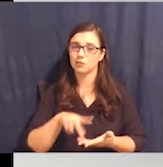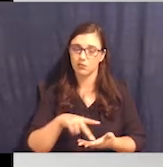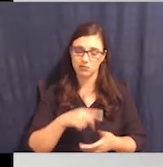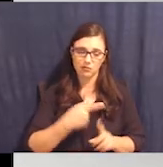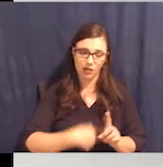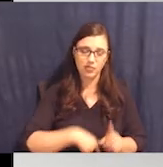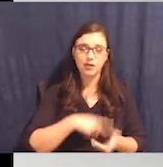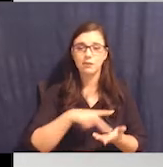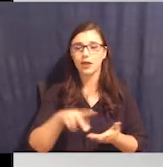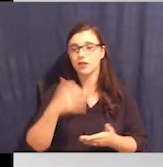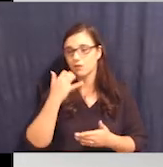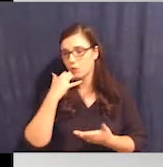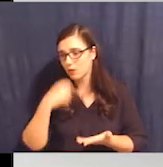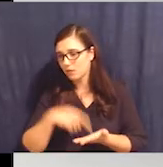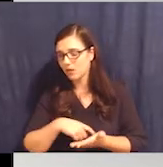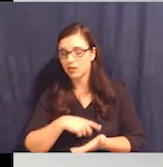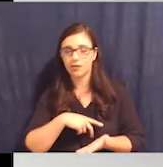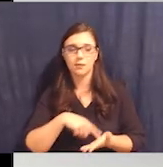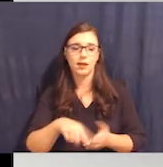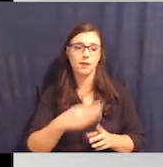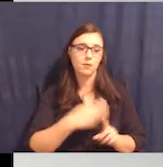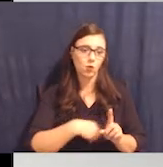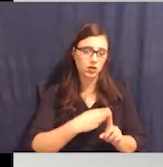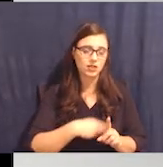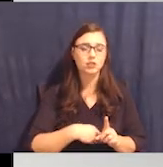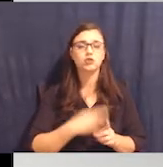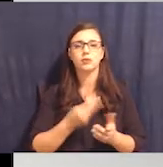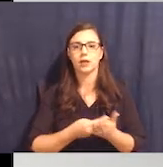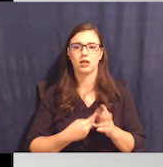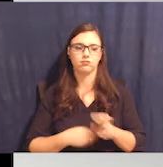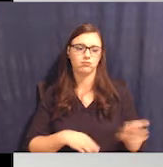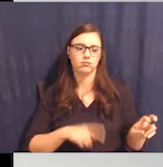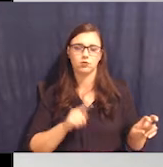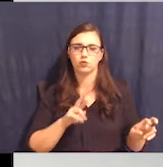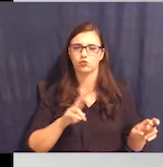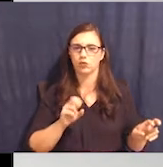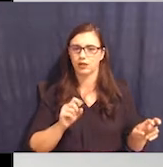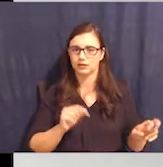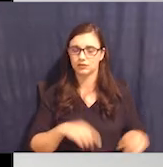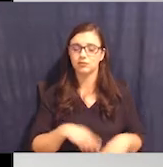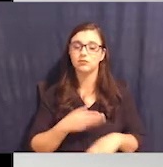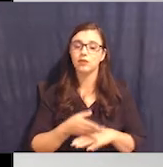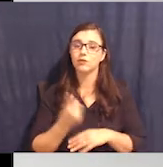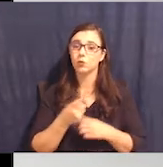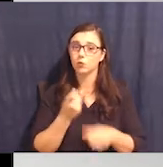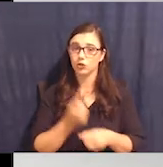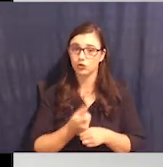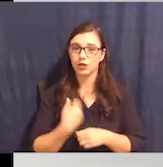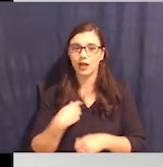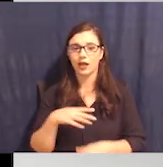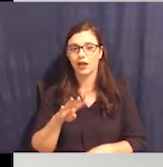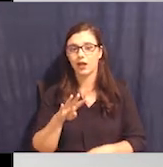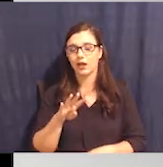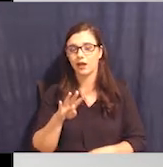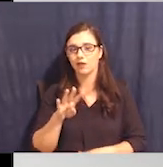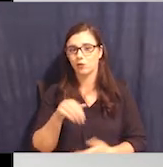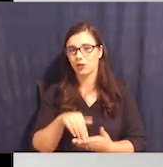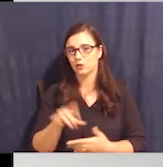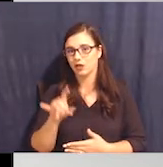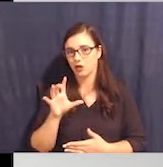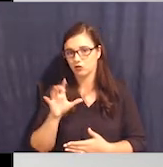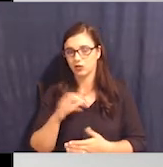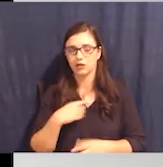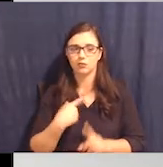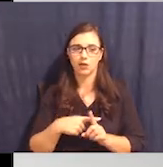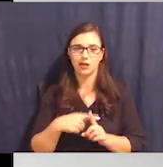month, when I paid the mortgage, when I paid the phone bill, I put the money in Ricky's trust. And after a year, I had